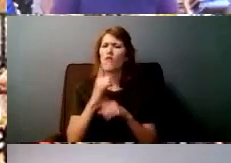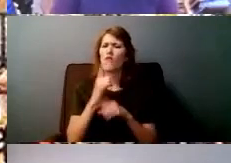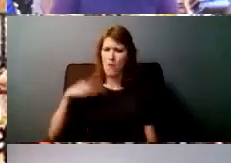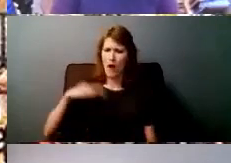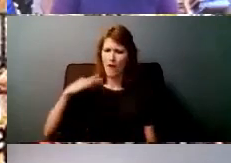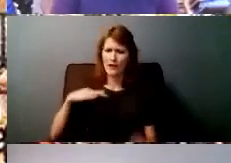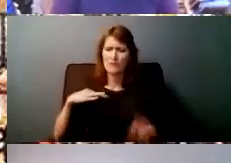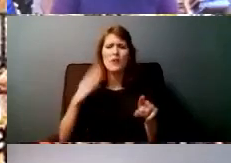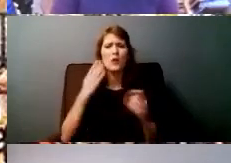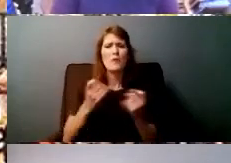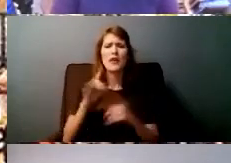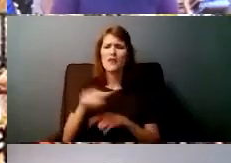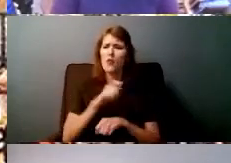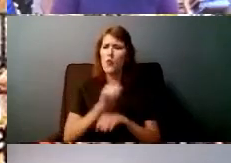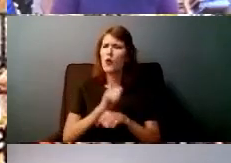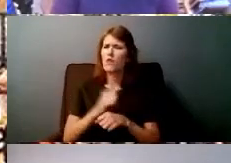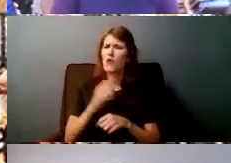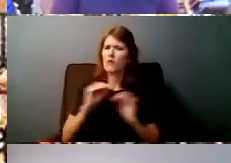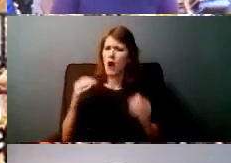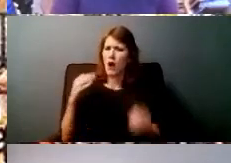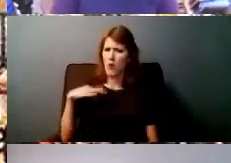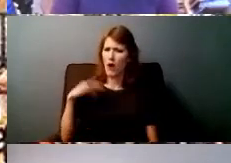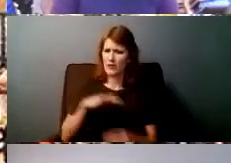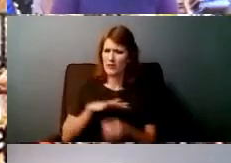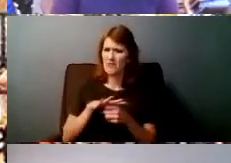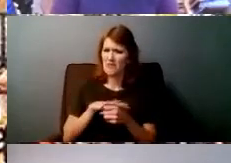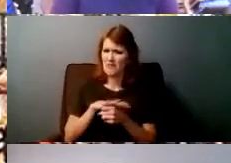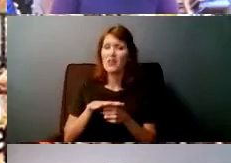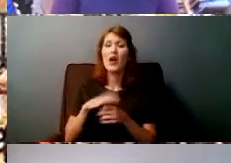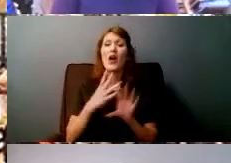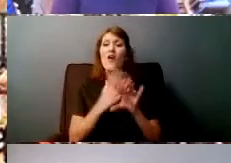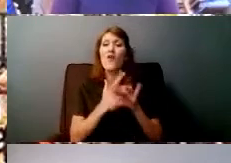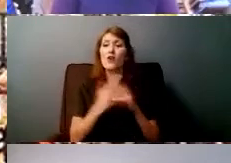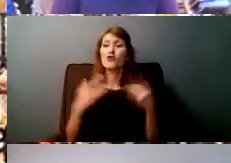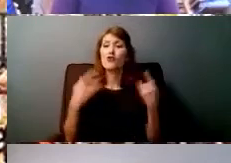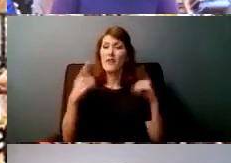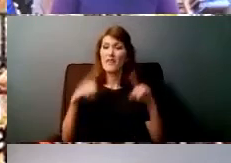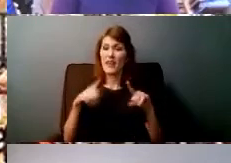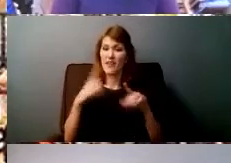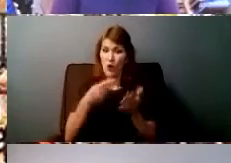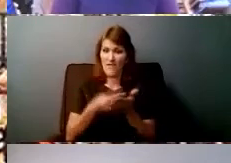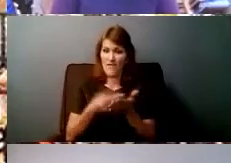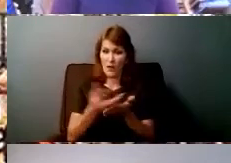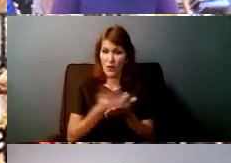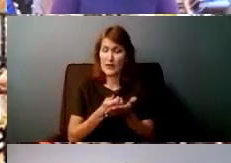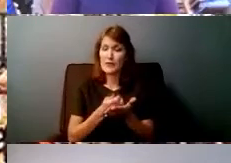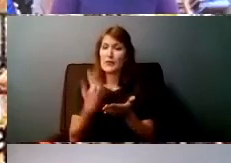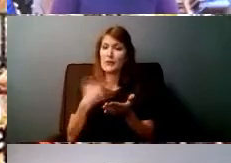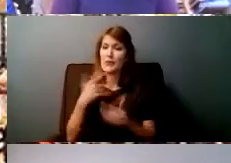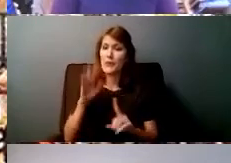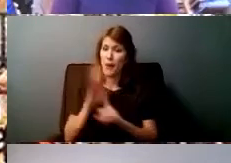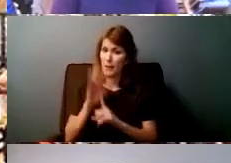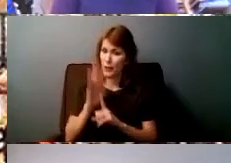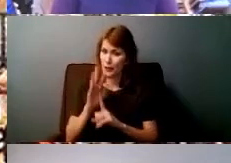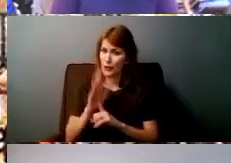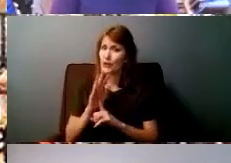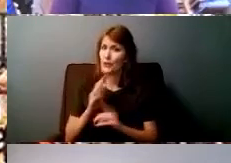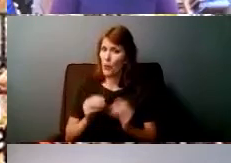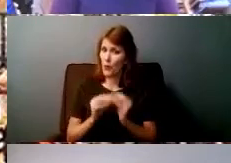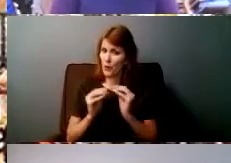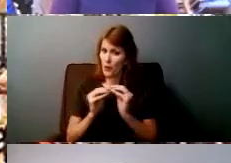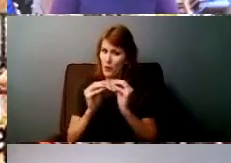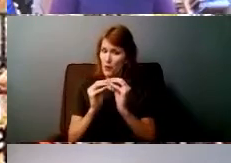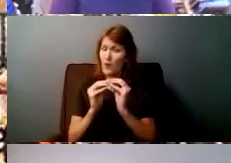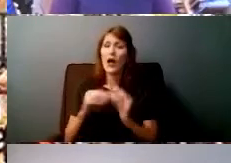space. Virtual events as a fundraiser is something that is becoming increasingly popular. I think the ultimate case